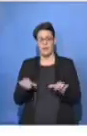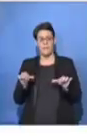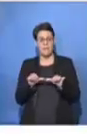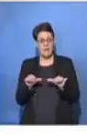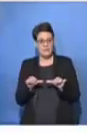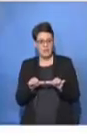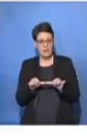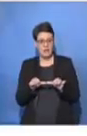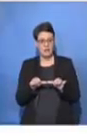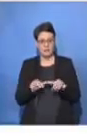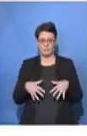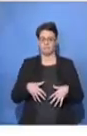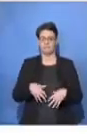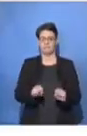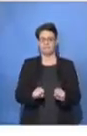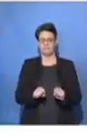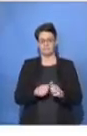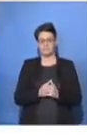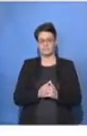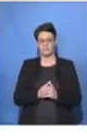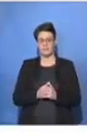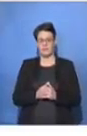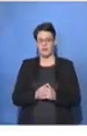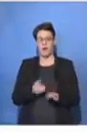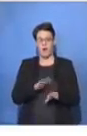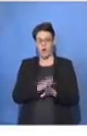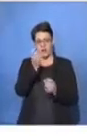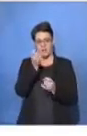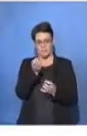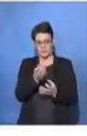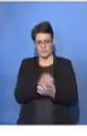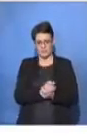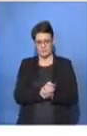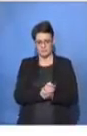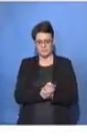Measures which were undertaken on disinformation.